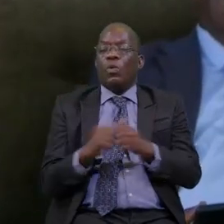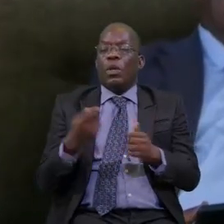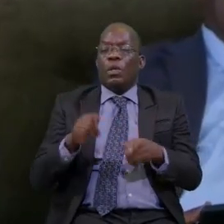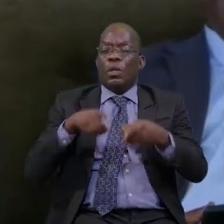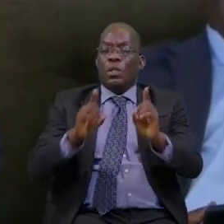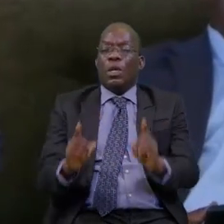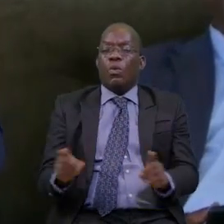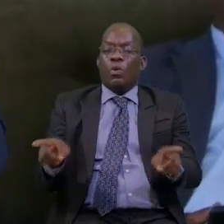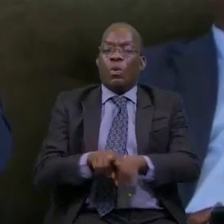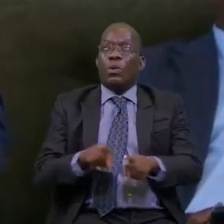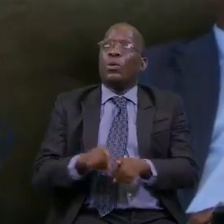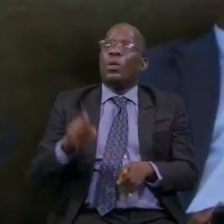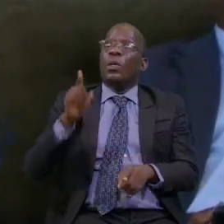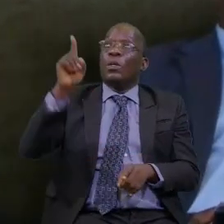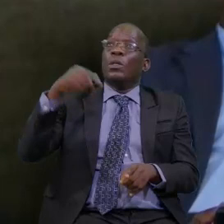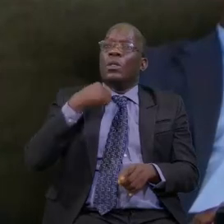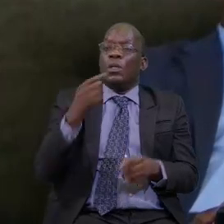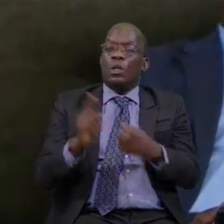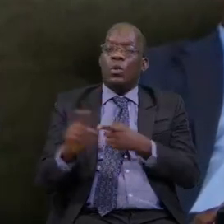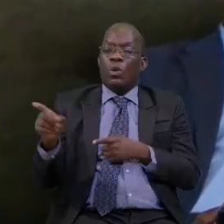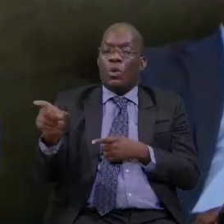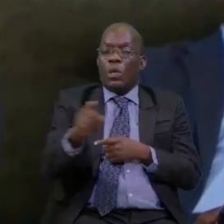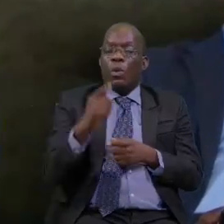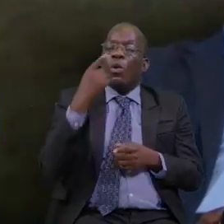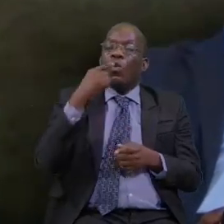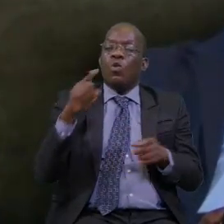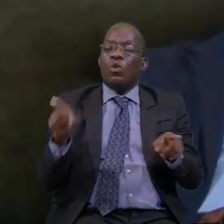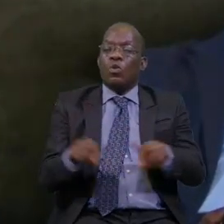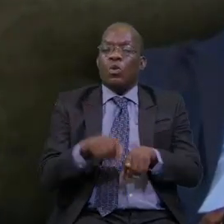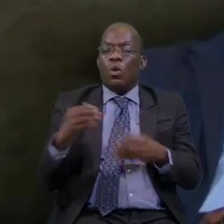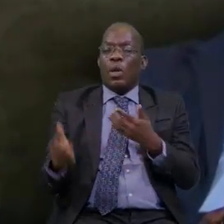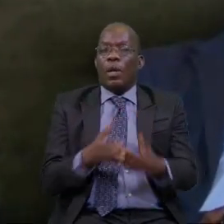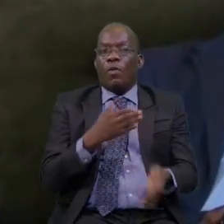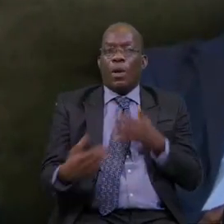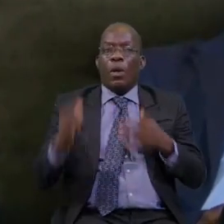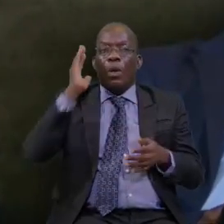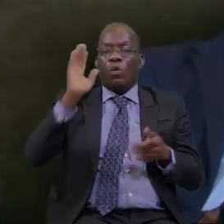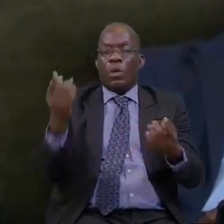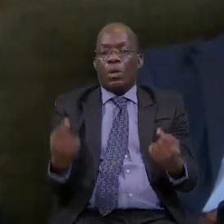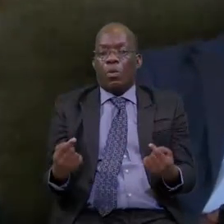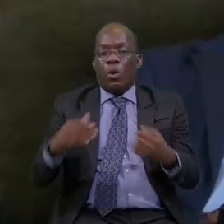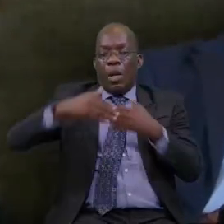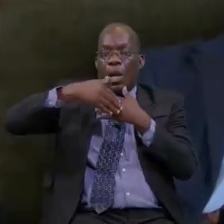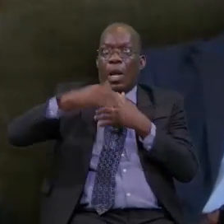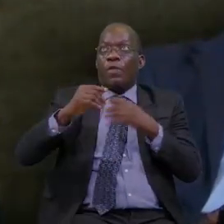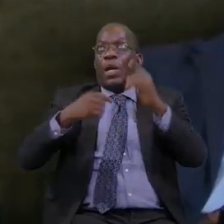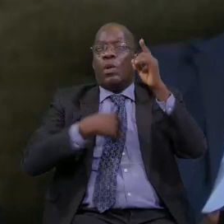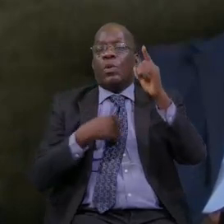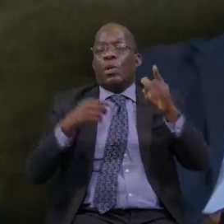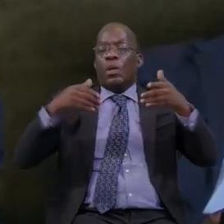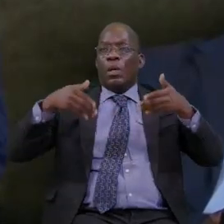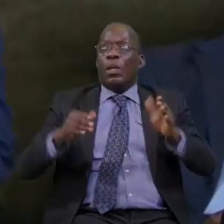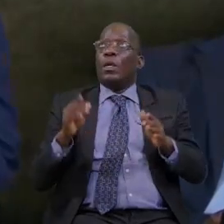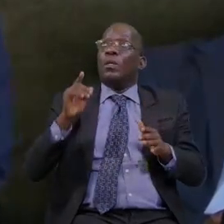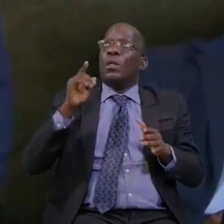unto them, whosoever will come after me, let him deny